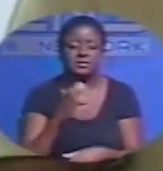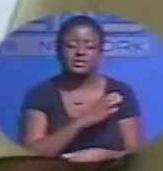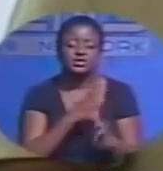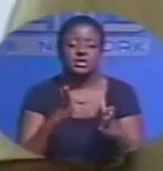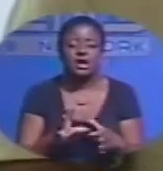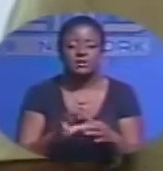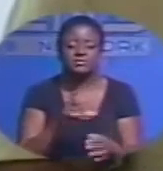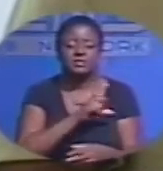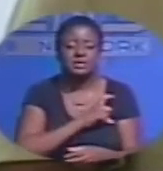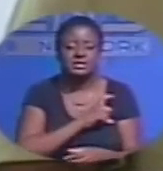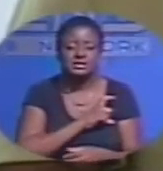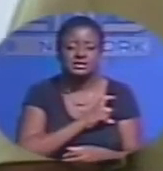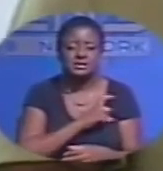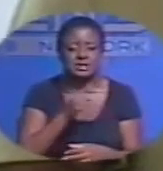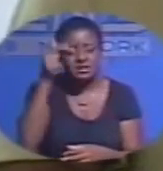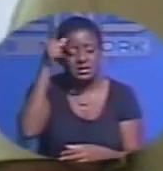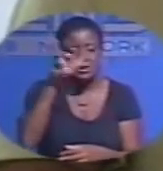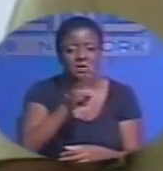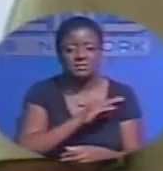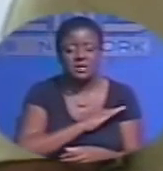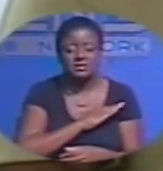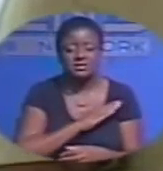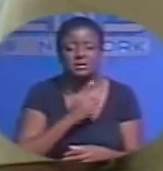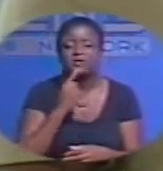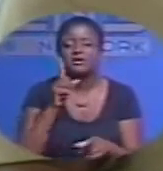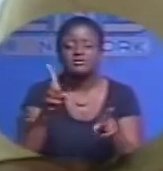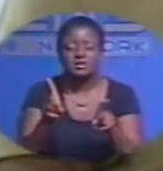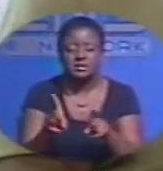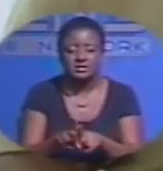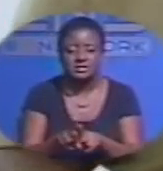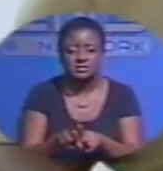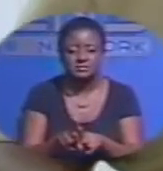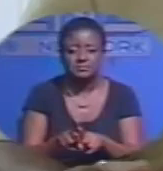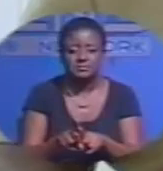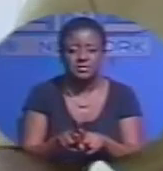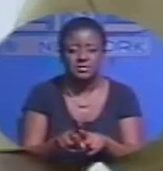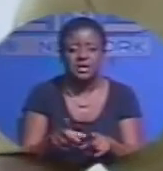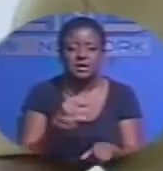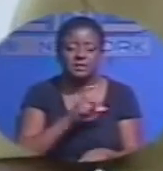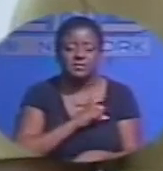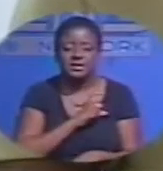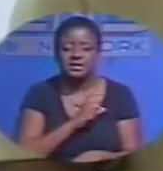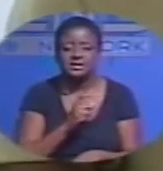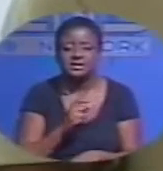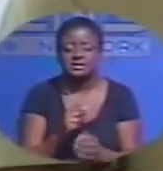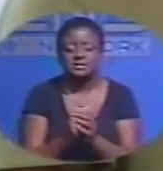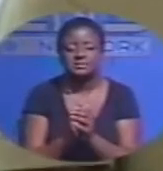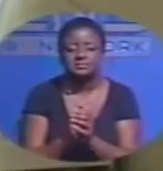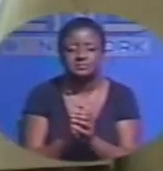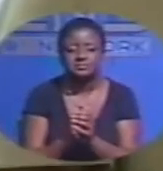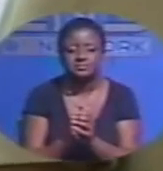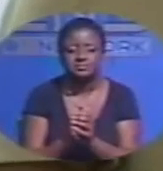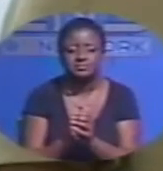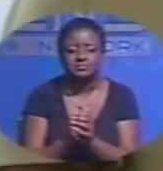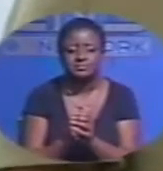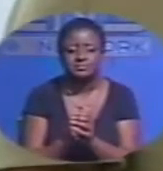approach to community policing. The police did not drop out of the sky. I need you to know